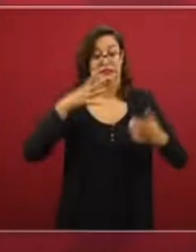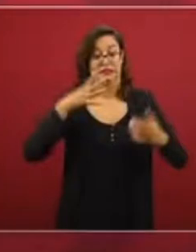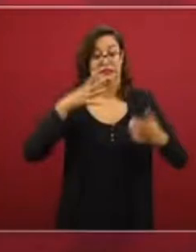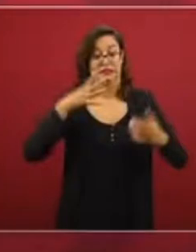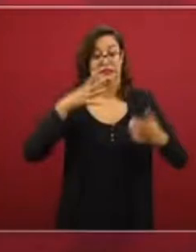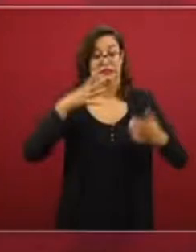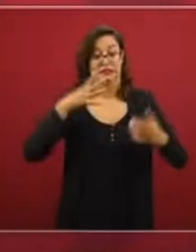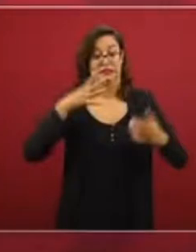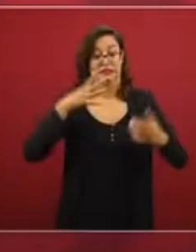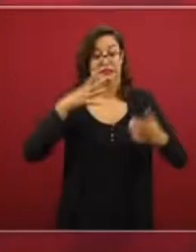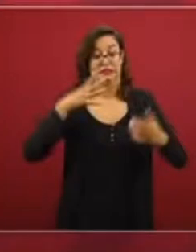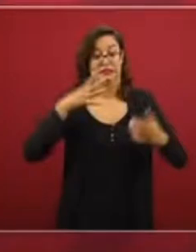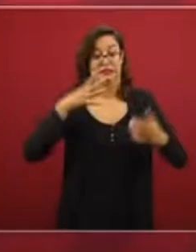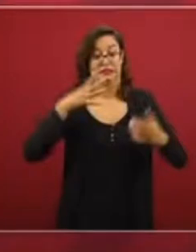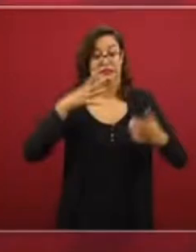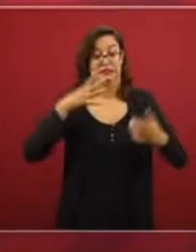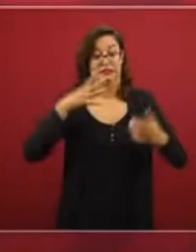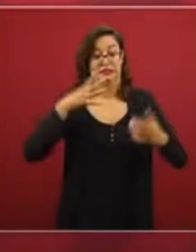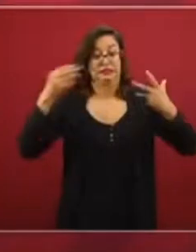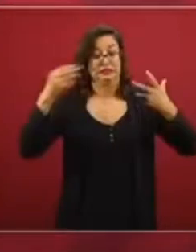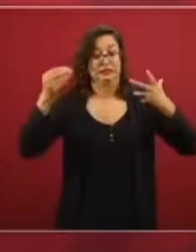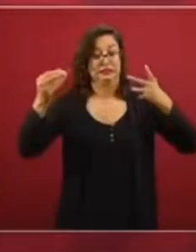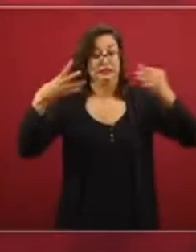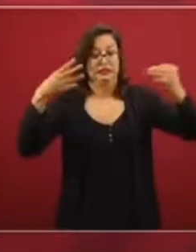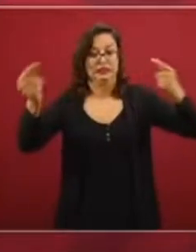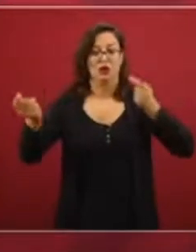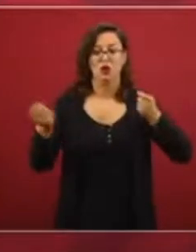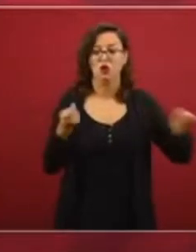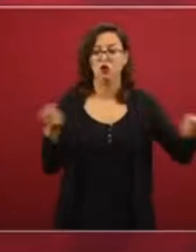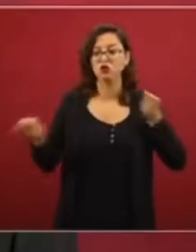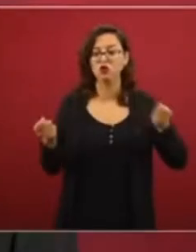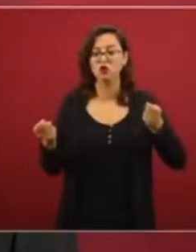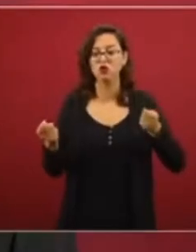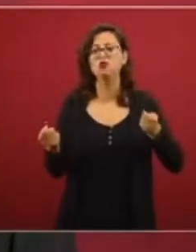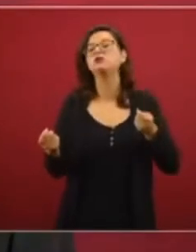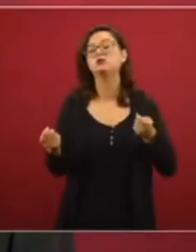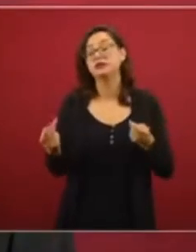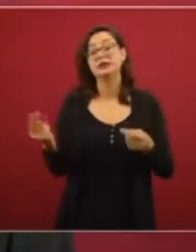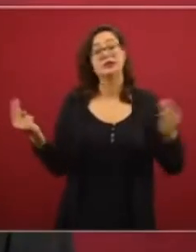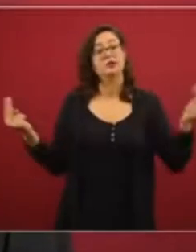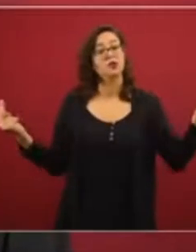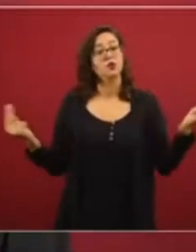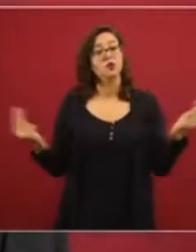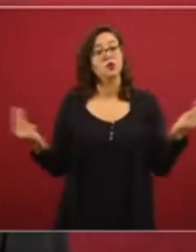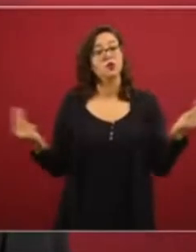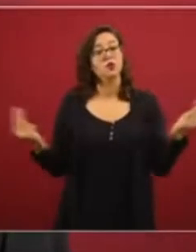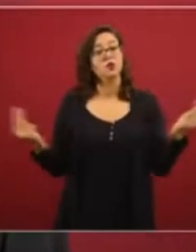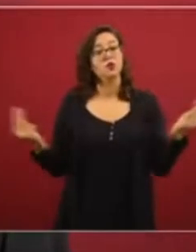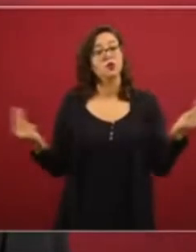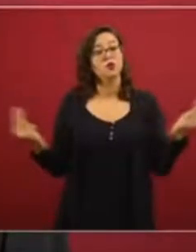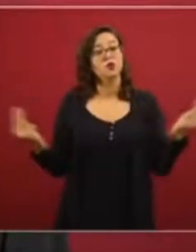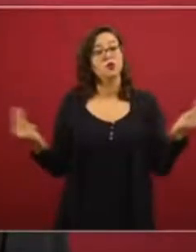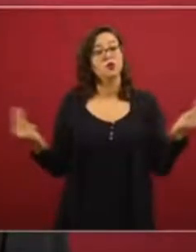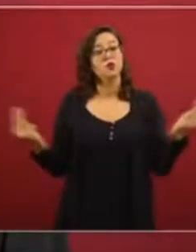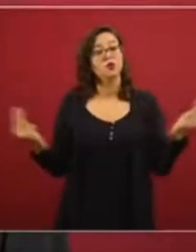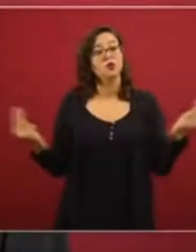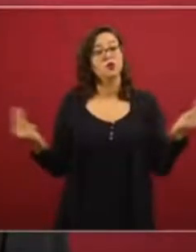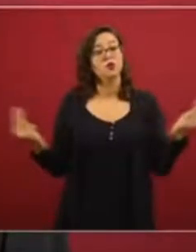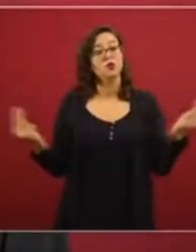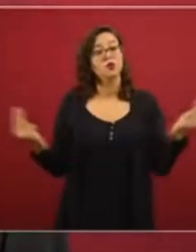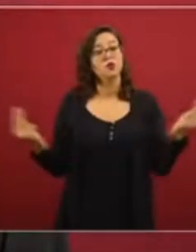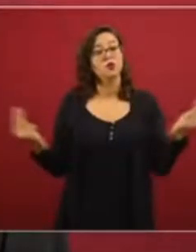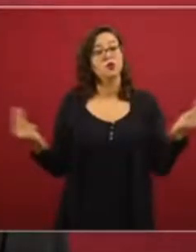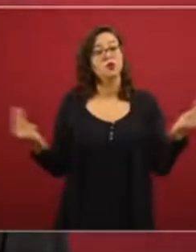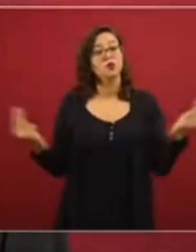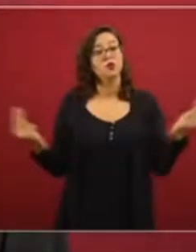matters in the management of a pandemic es evitar que se saturen los hospitales, no is to prevent that